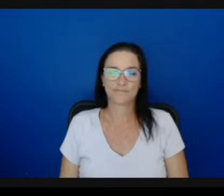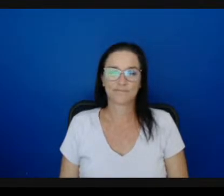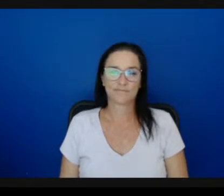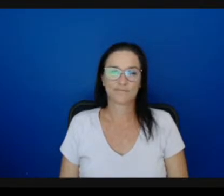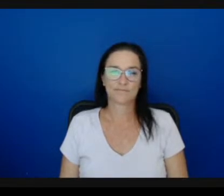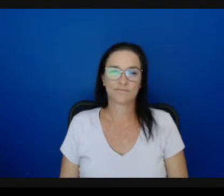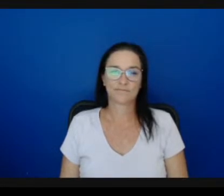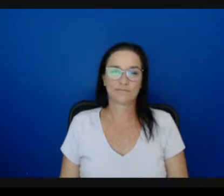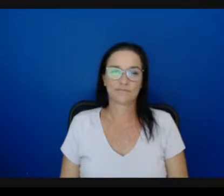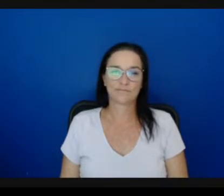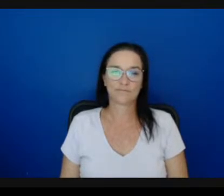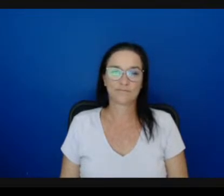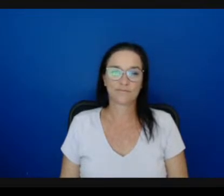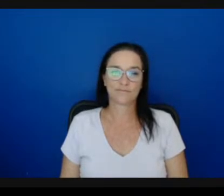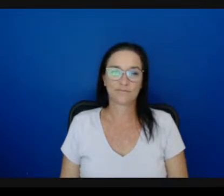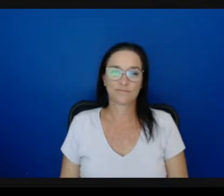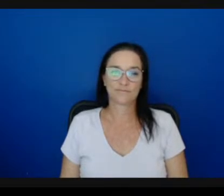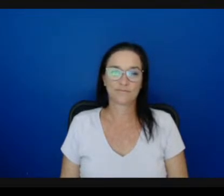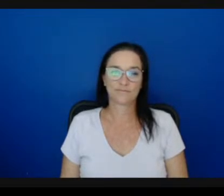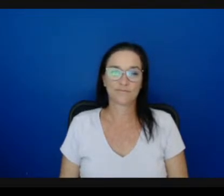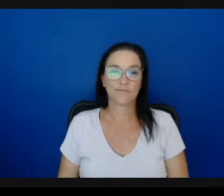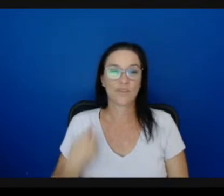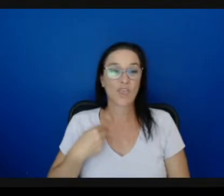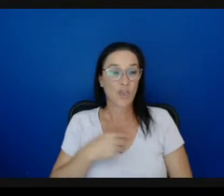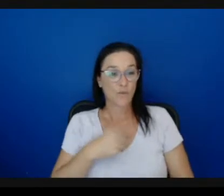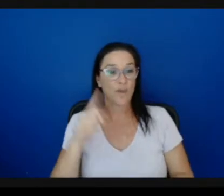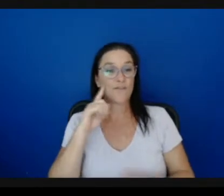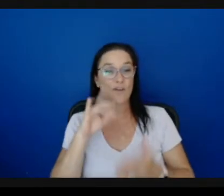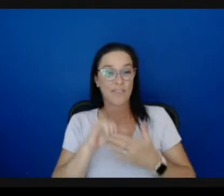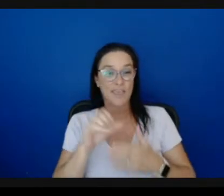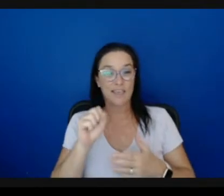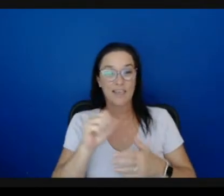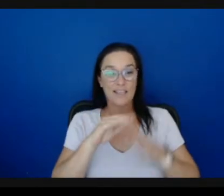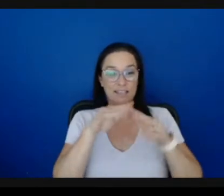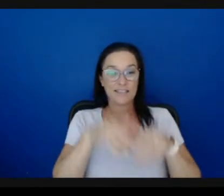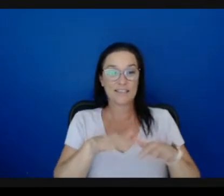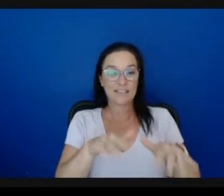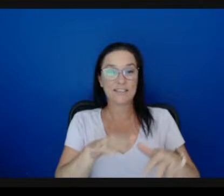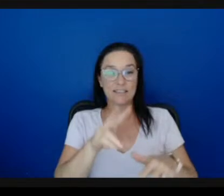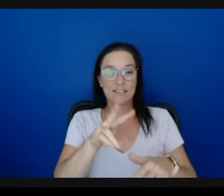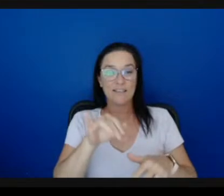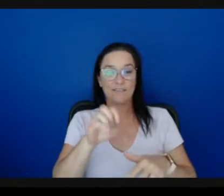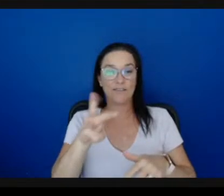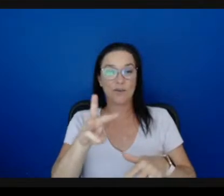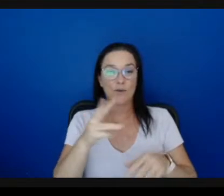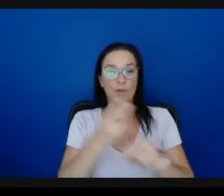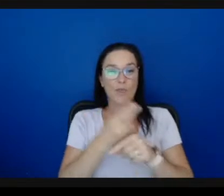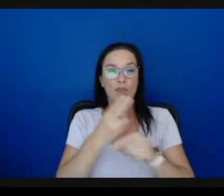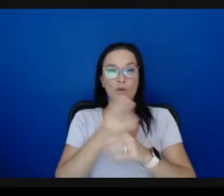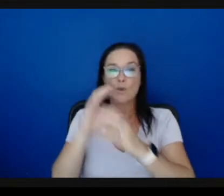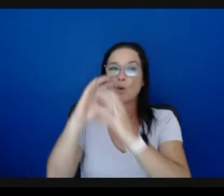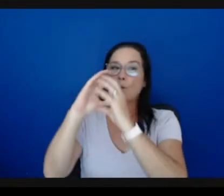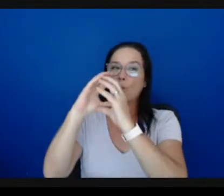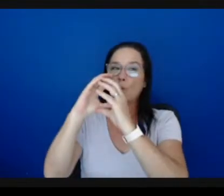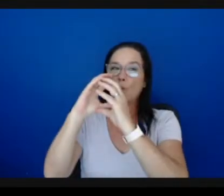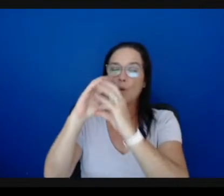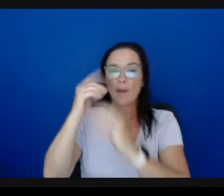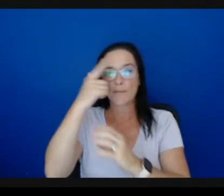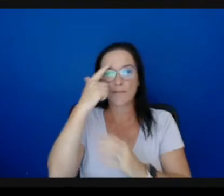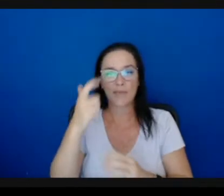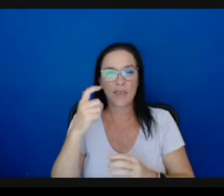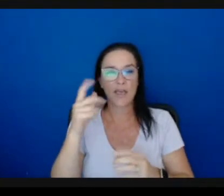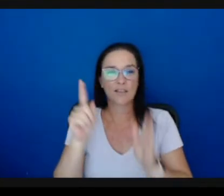yeah, we've heard that even down in Seaview, they still use the conch shell, right? Because the audible alarm